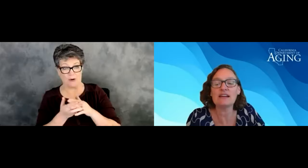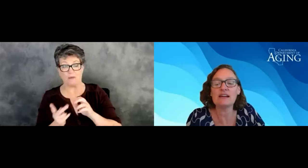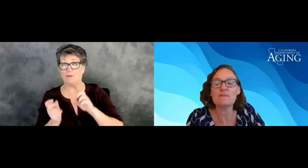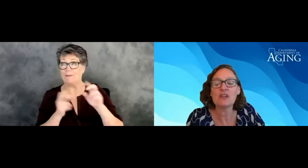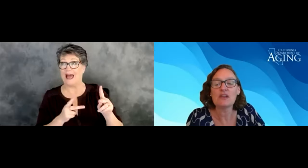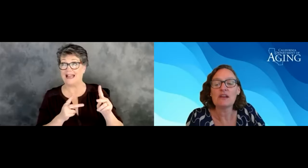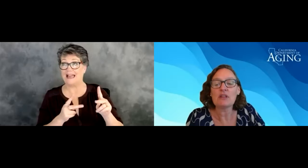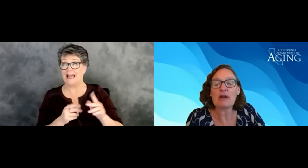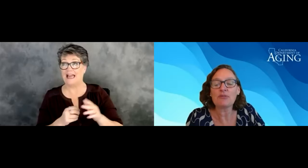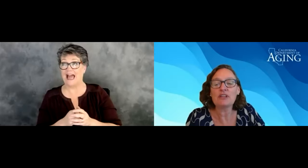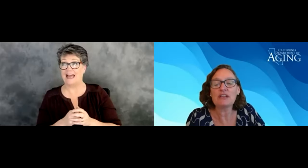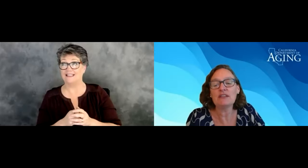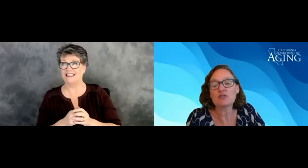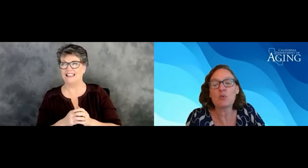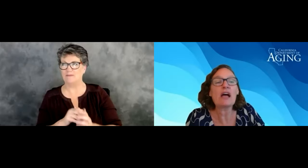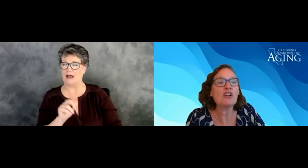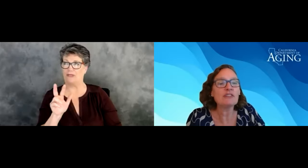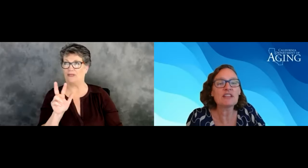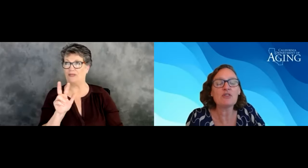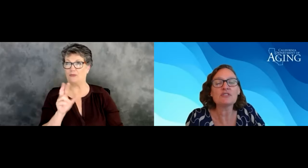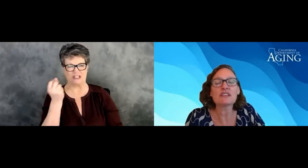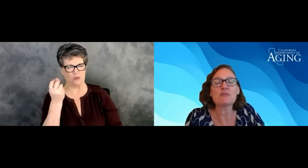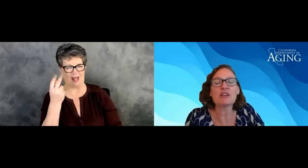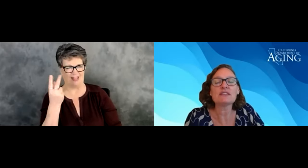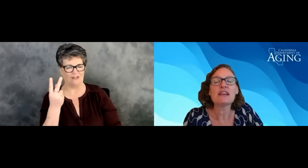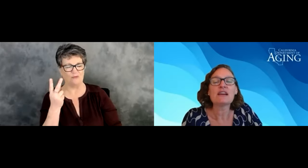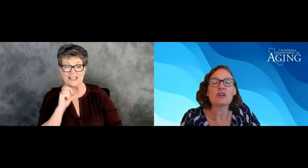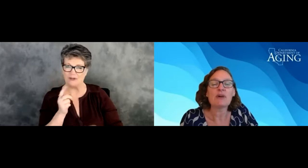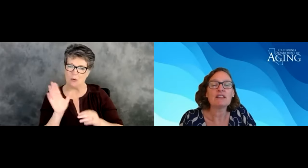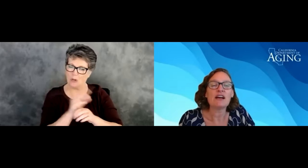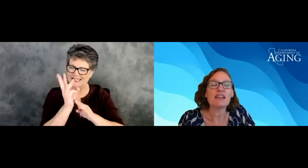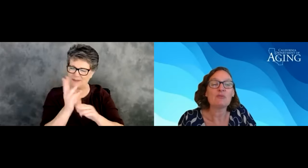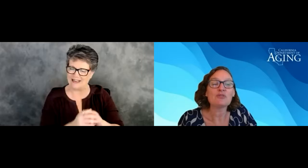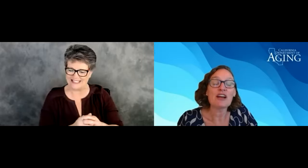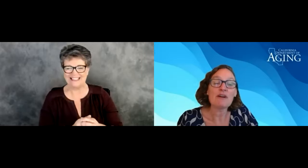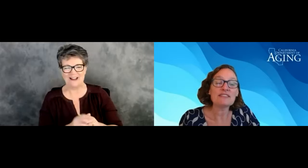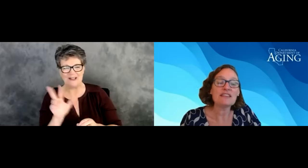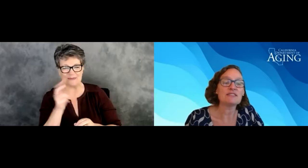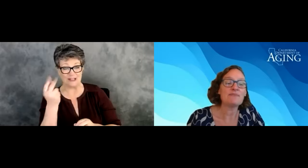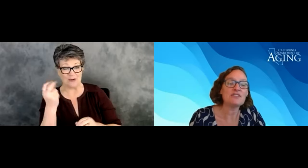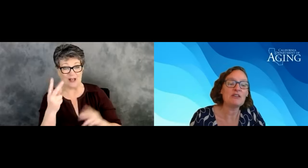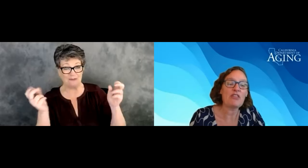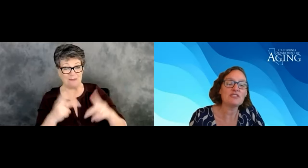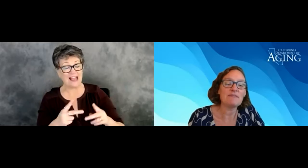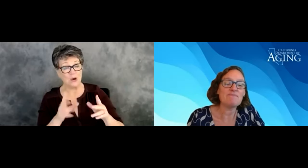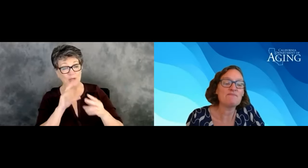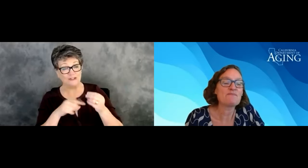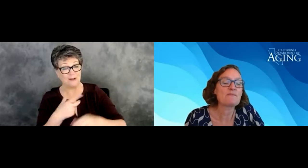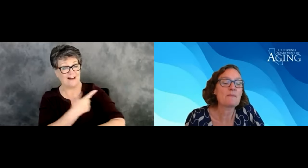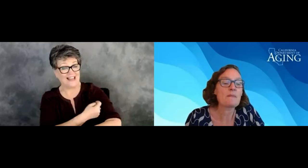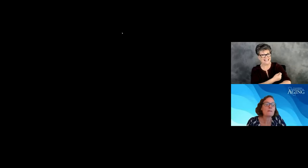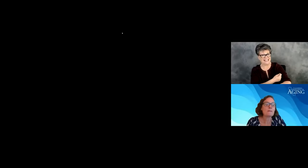at about 3:12. Let's give you a whole 6 minutes according to my clock, and we'll talk about vaccines. See you on the other side.